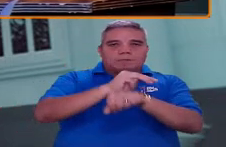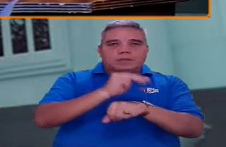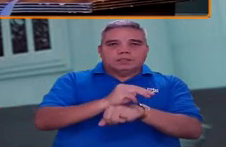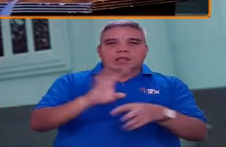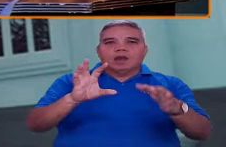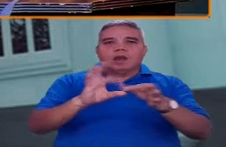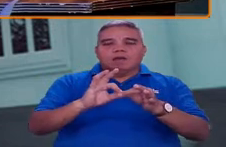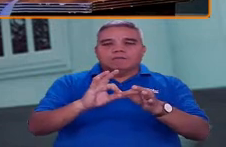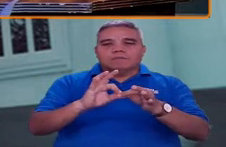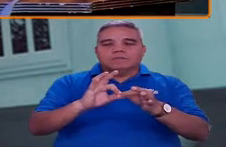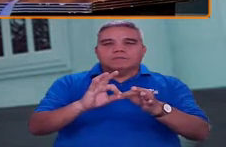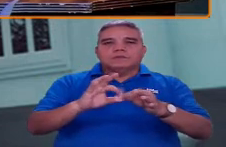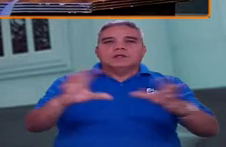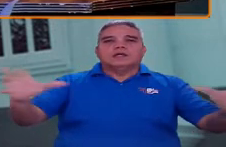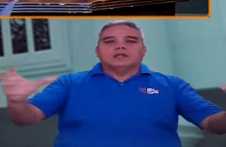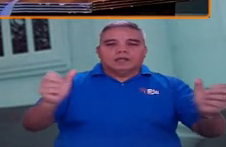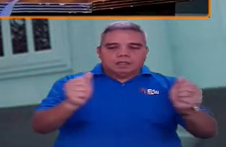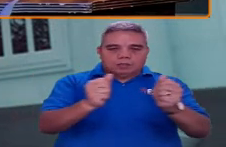of" what?